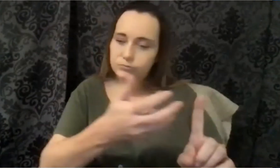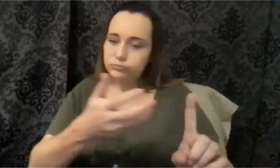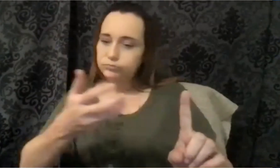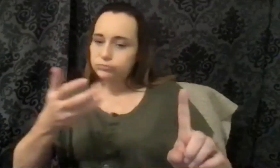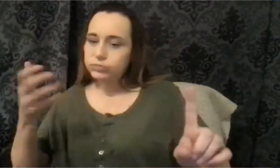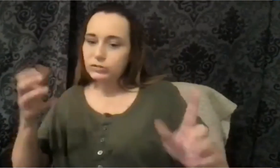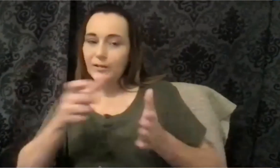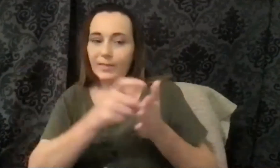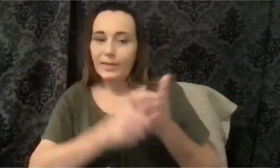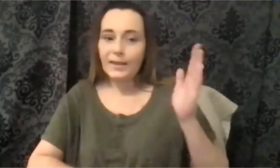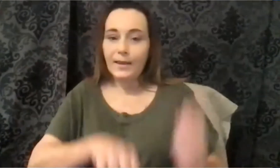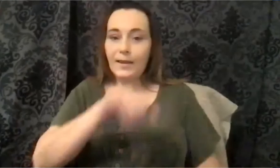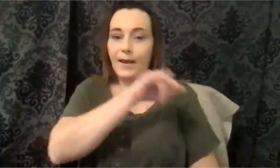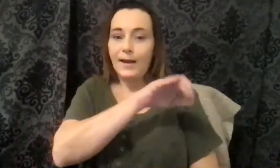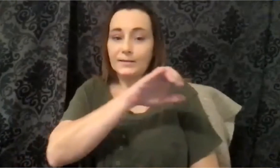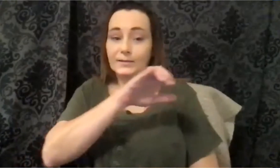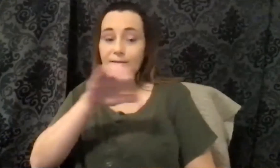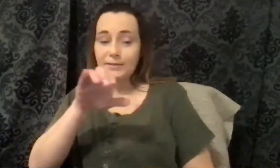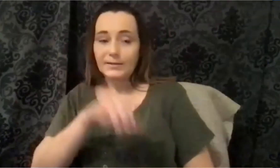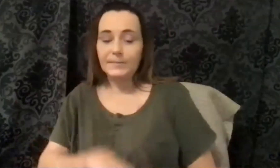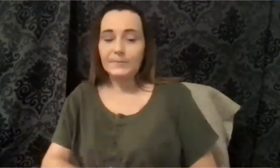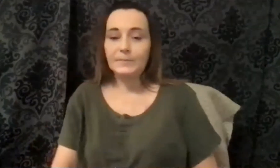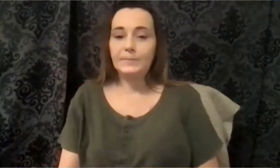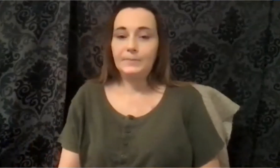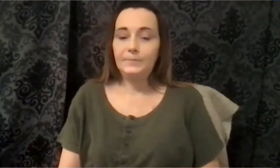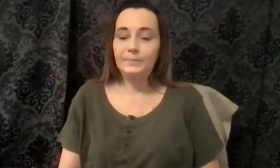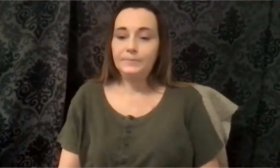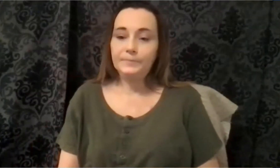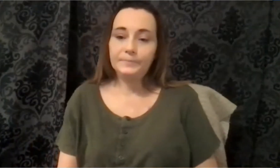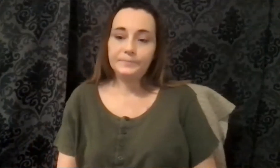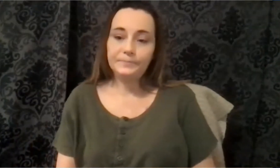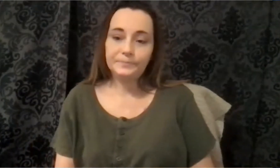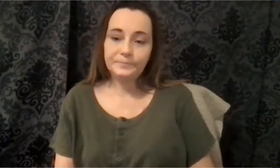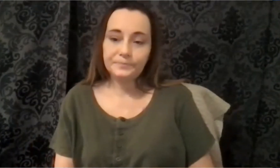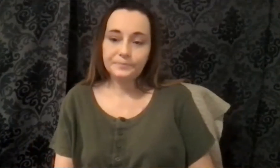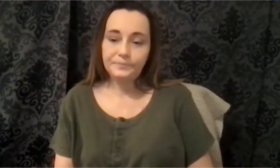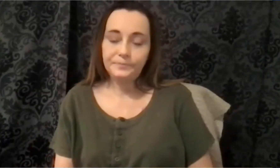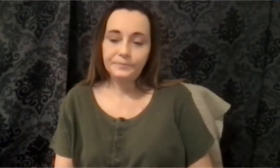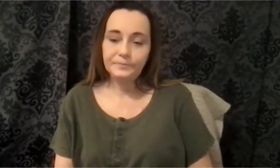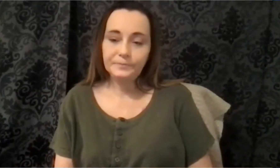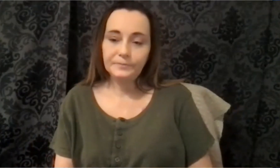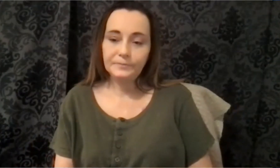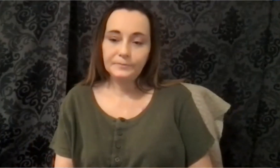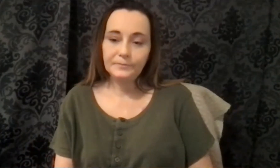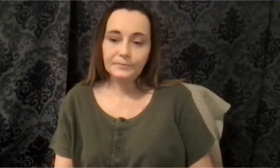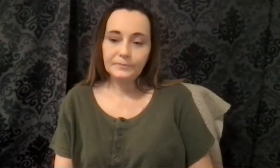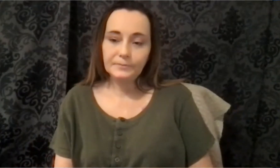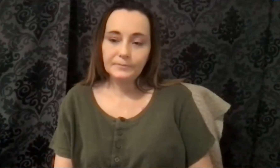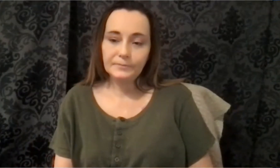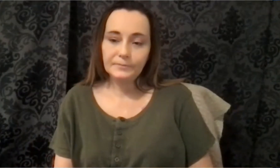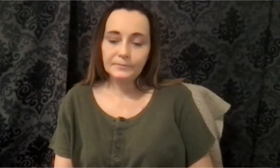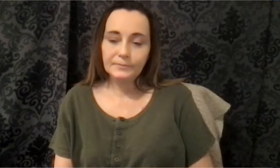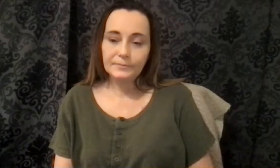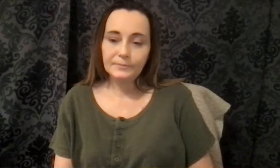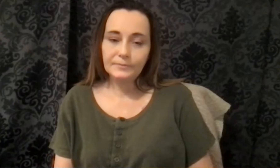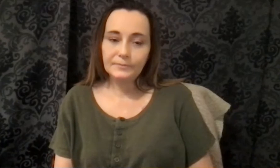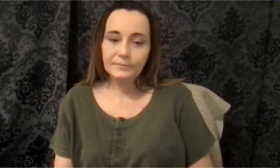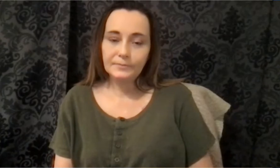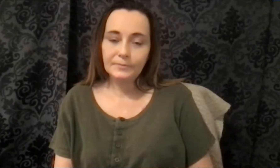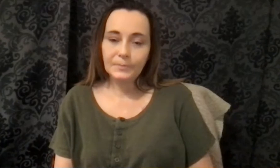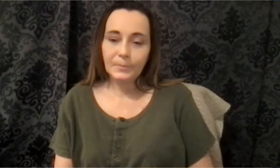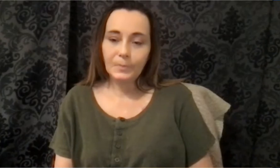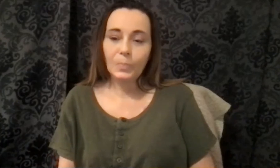ICC. I hate to speak in acronyms, but sometimes I will. We encourage you